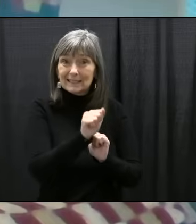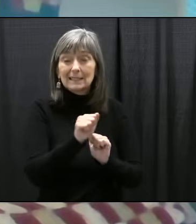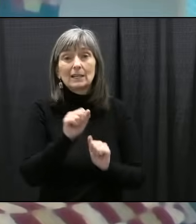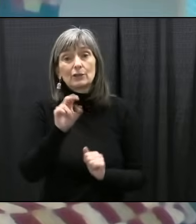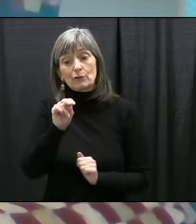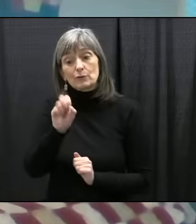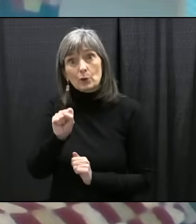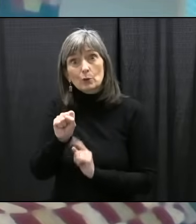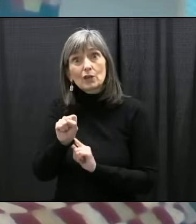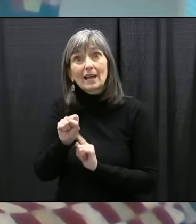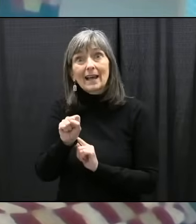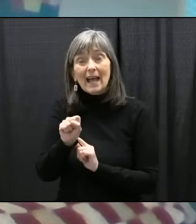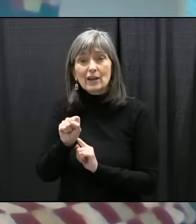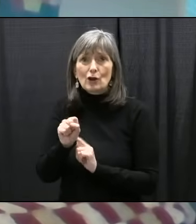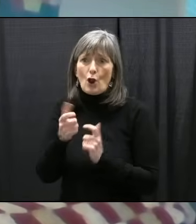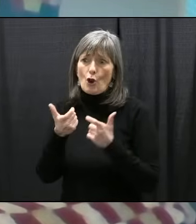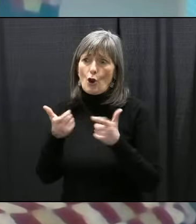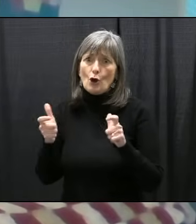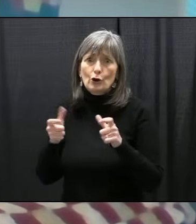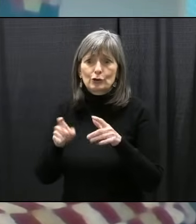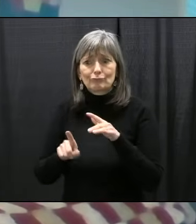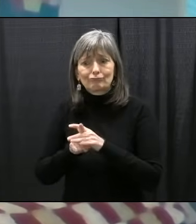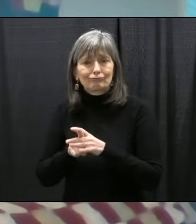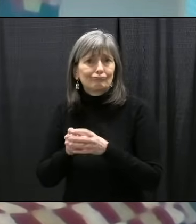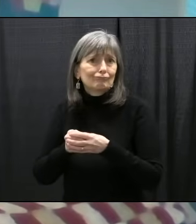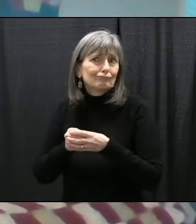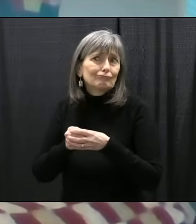was in a situation where they had a very large